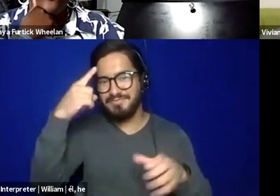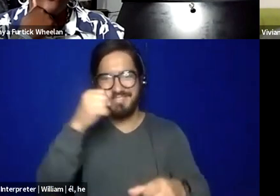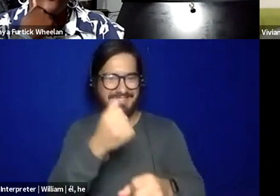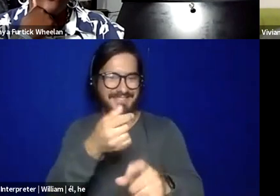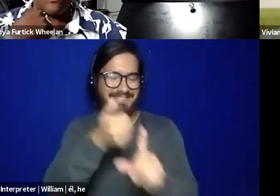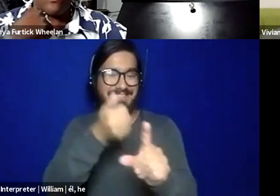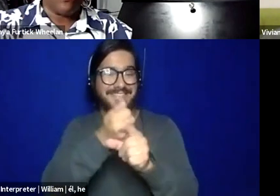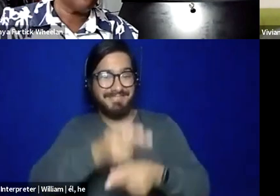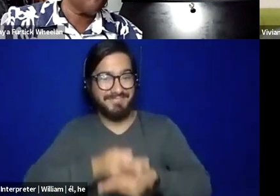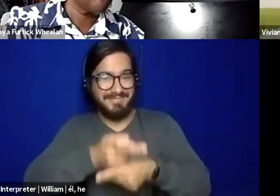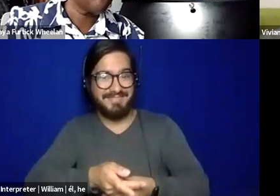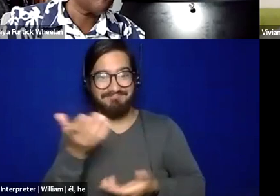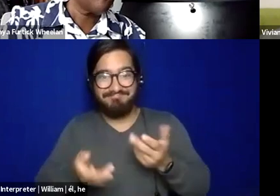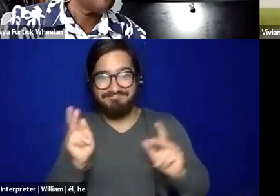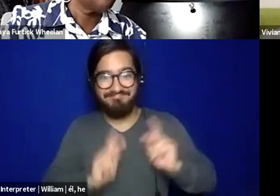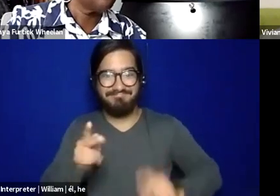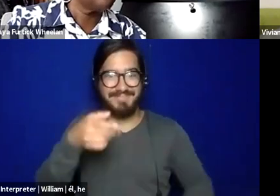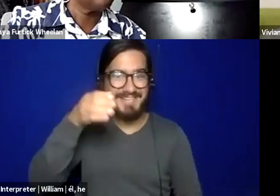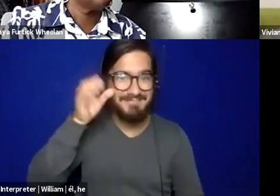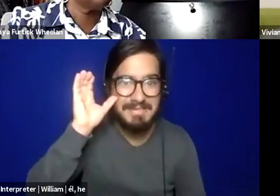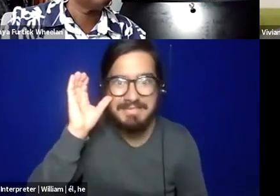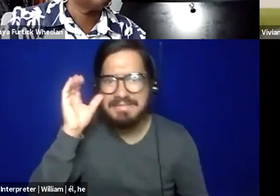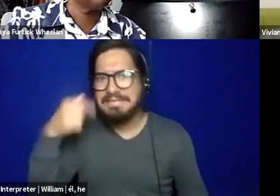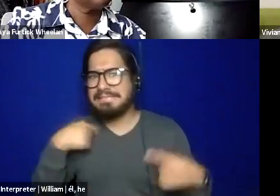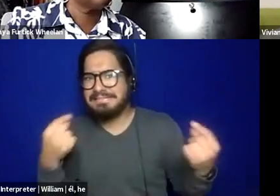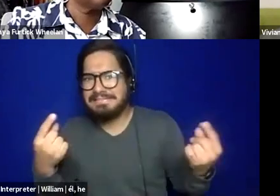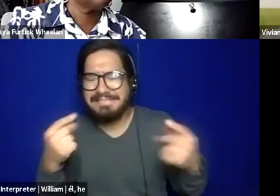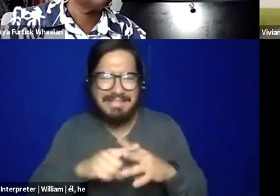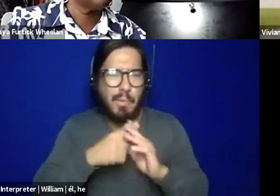um, that may be listening and like, I don't know what to do. I don't know where to start.